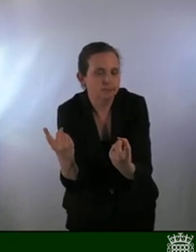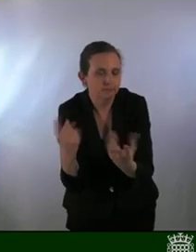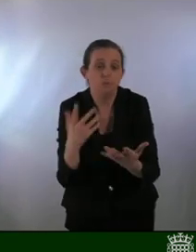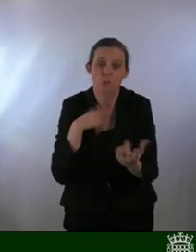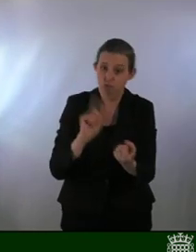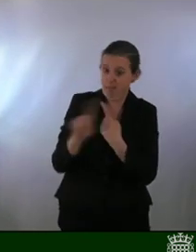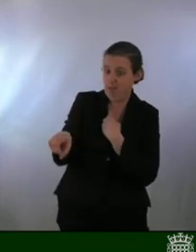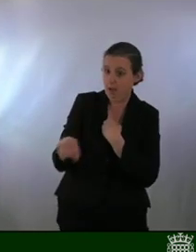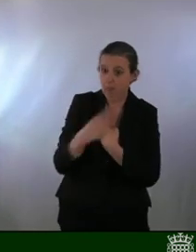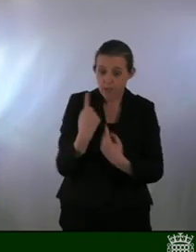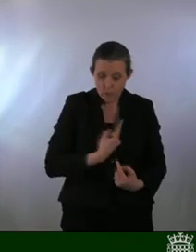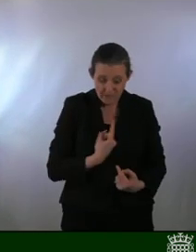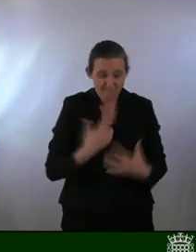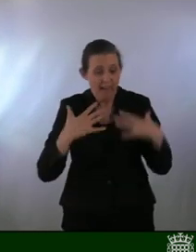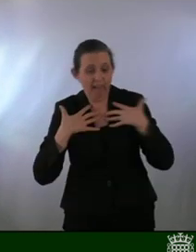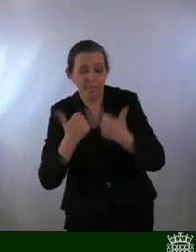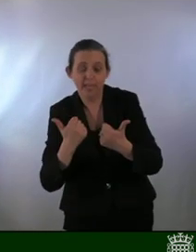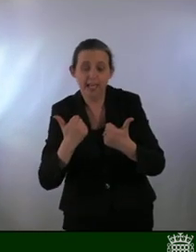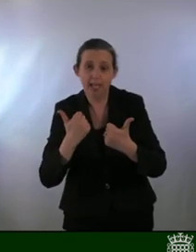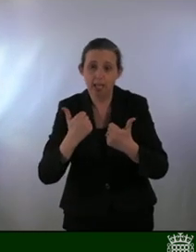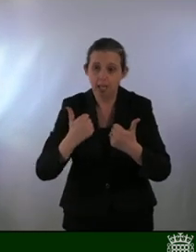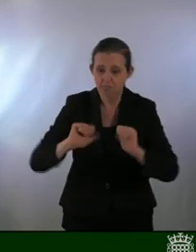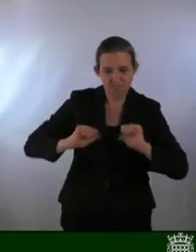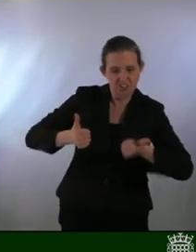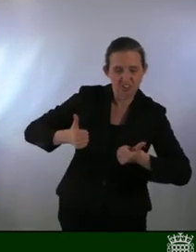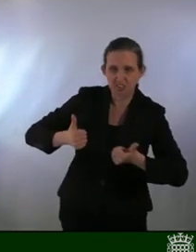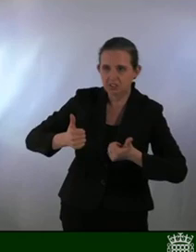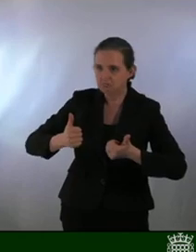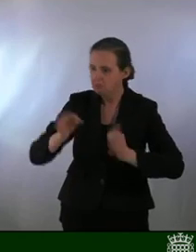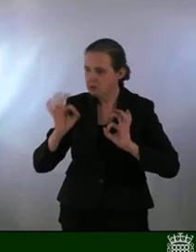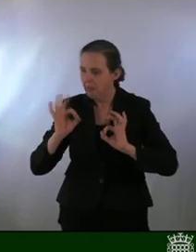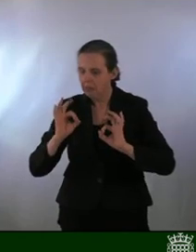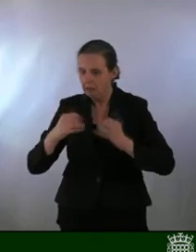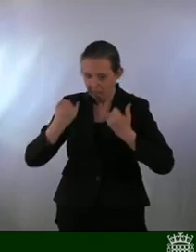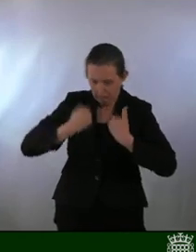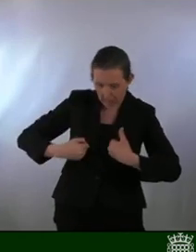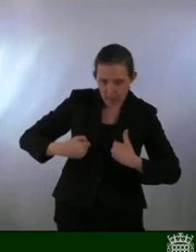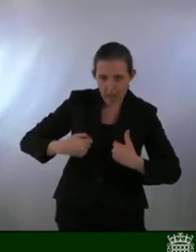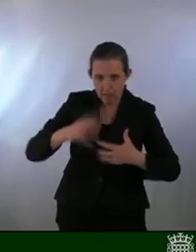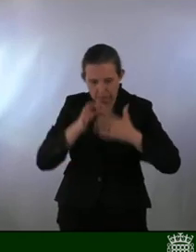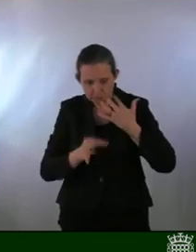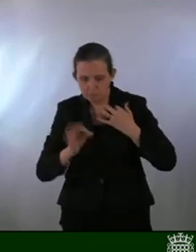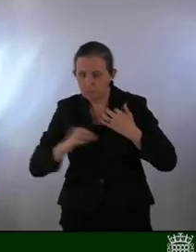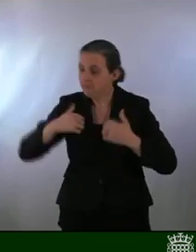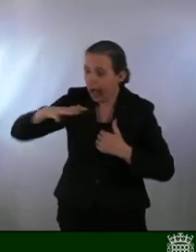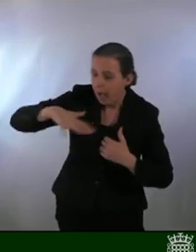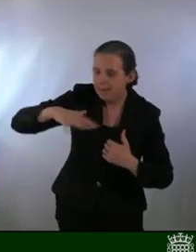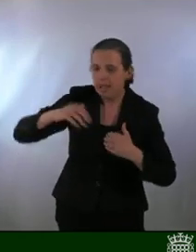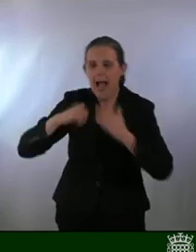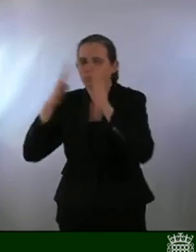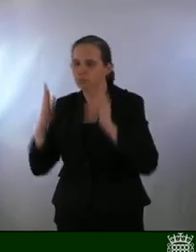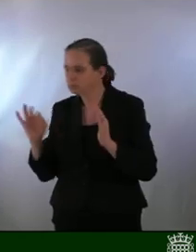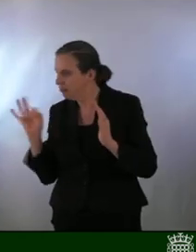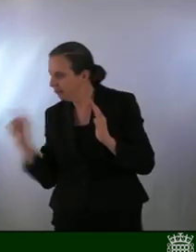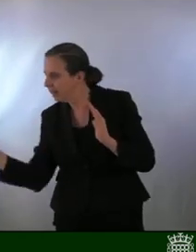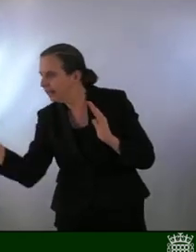healthy and if you're not being asked to isolate because a member of your household or you have symptoms of the virus, then of course